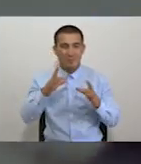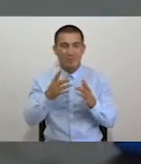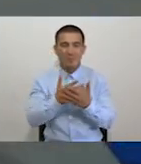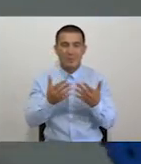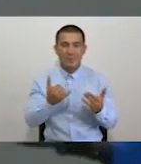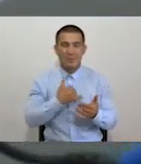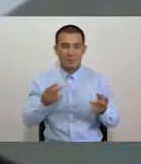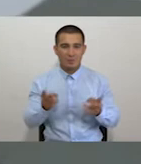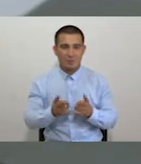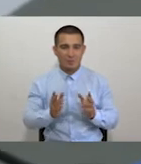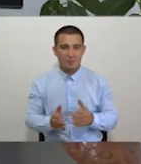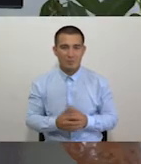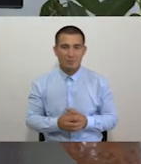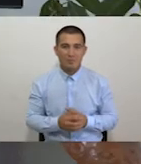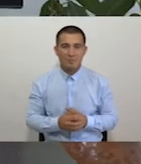kichkina bo'lagi kerak bo'ladi.